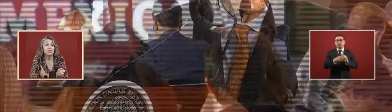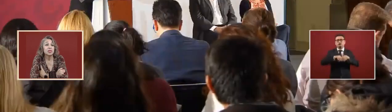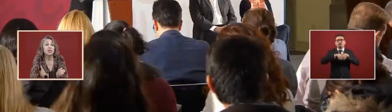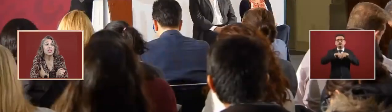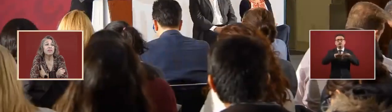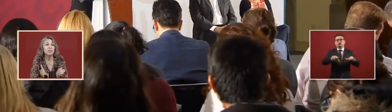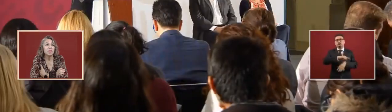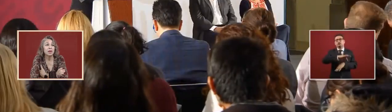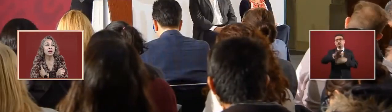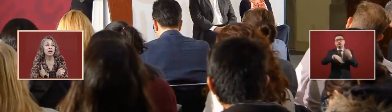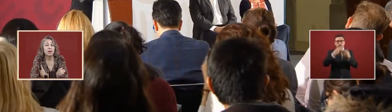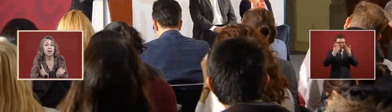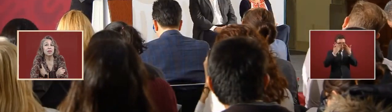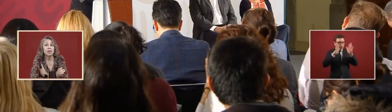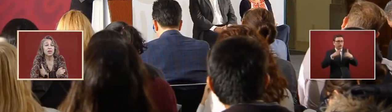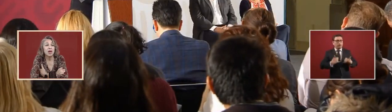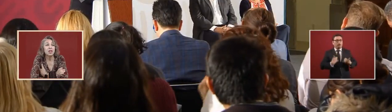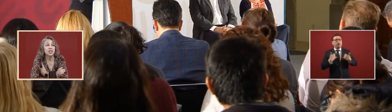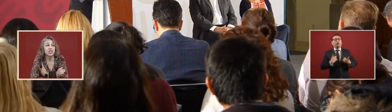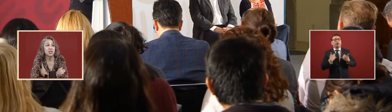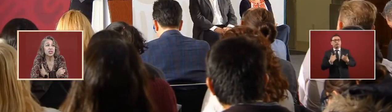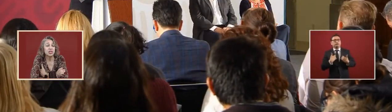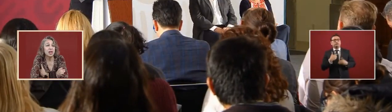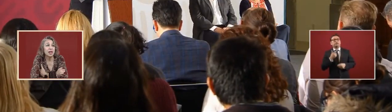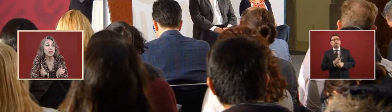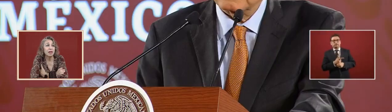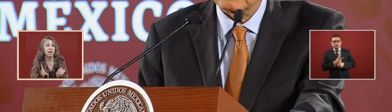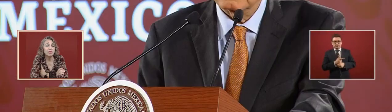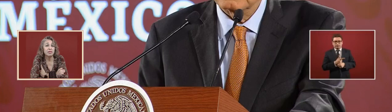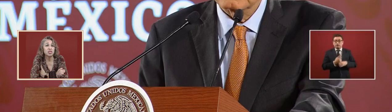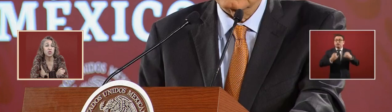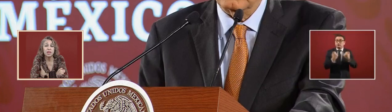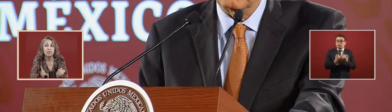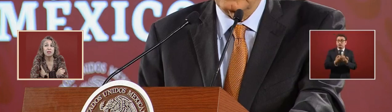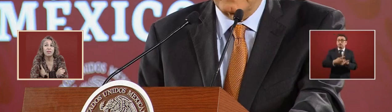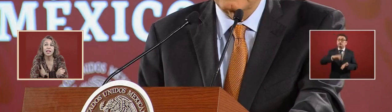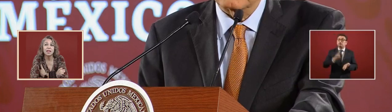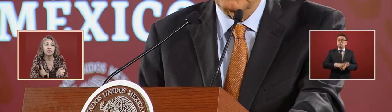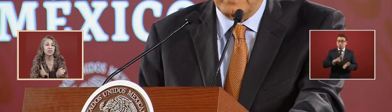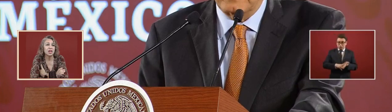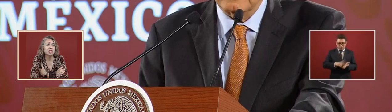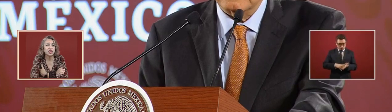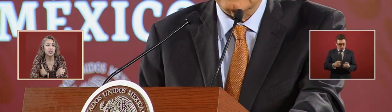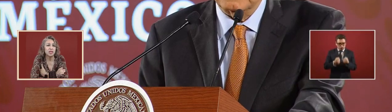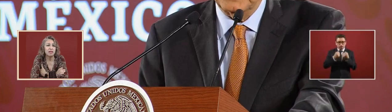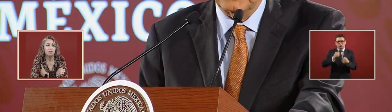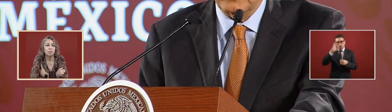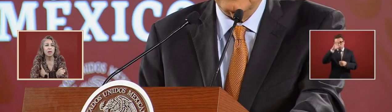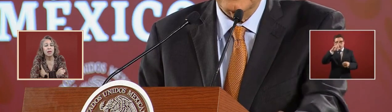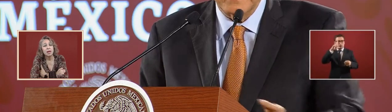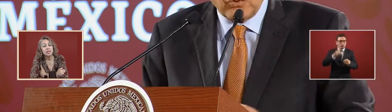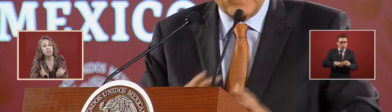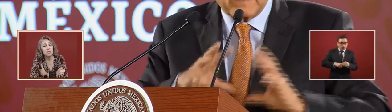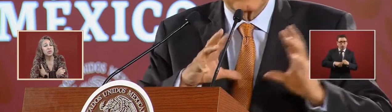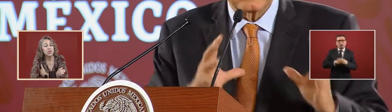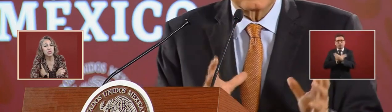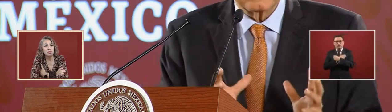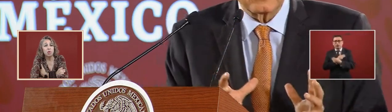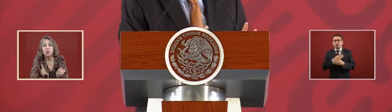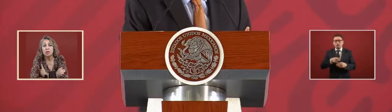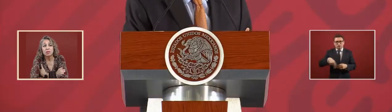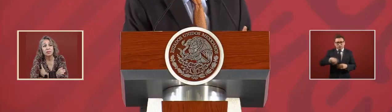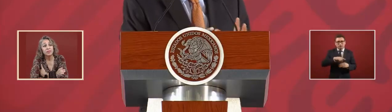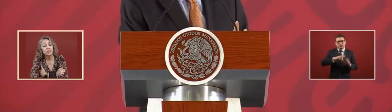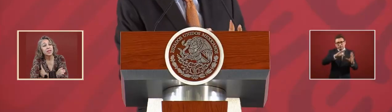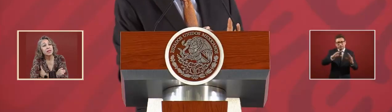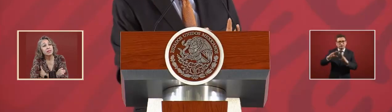conciencia to give them the, en los jóvenes, the knowledge y fortalecer valores and strengthen their values morales, culturally espirituales. Eso spiritual es